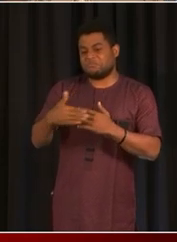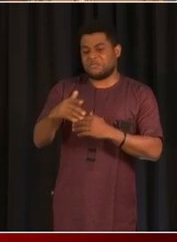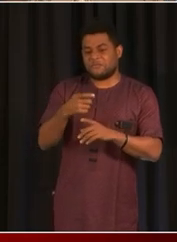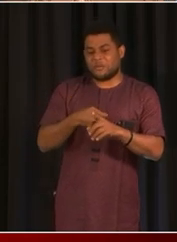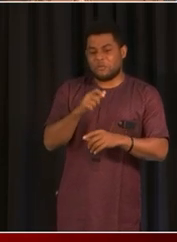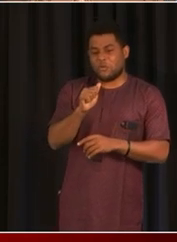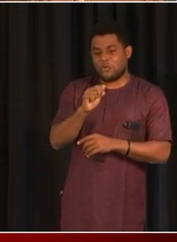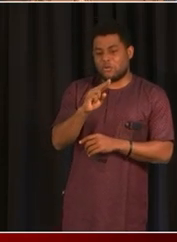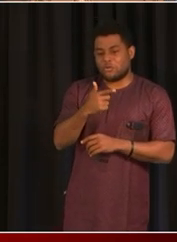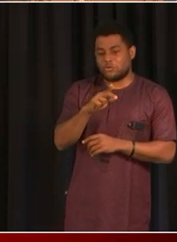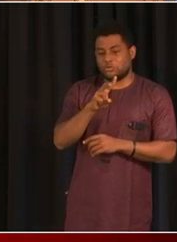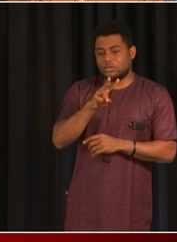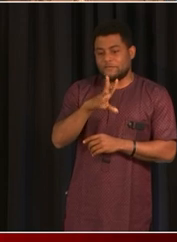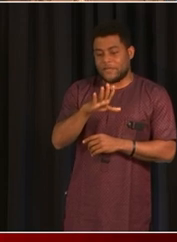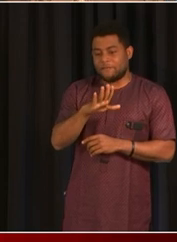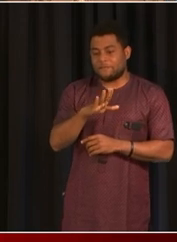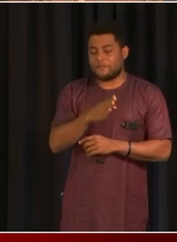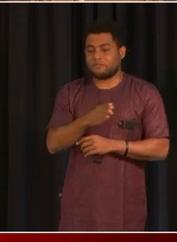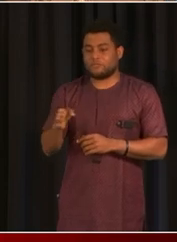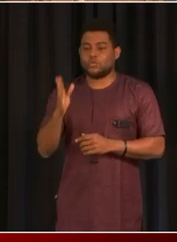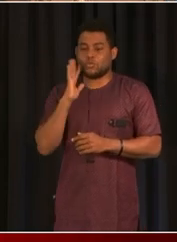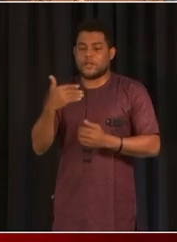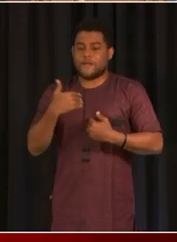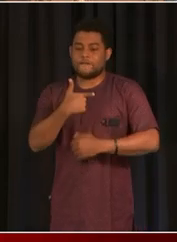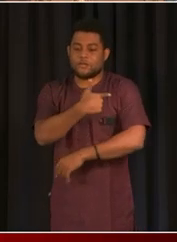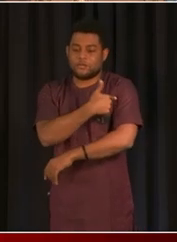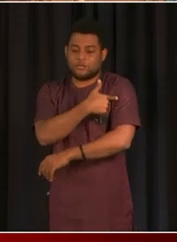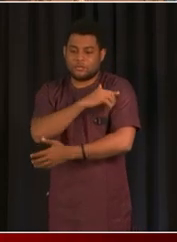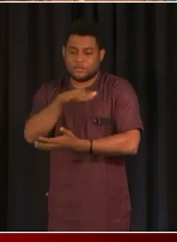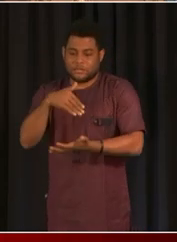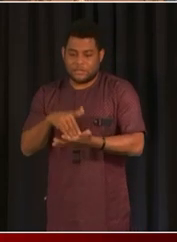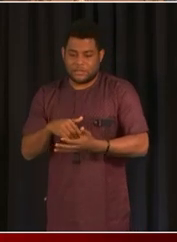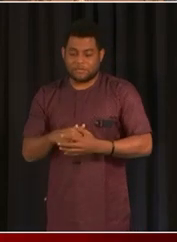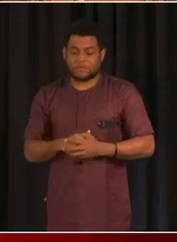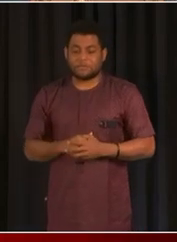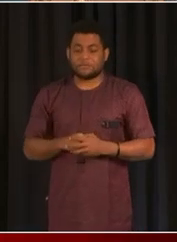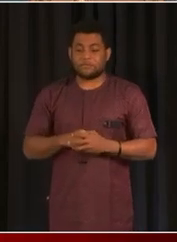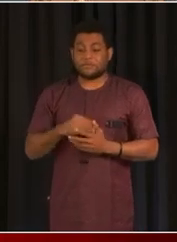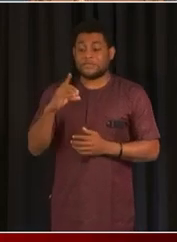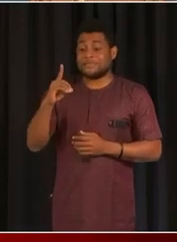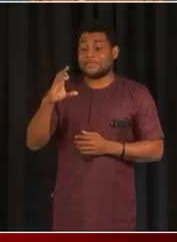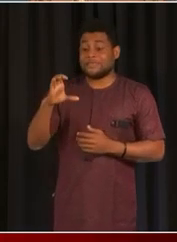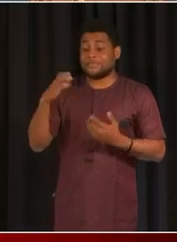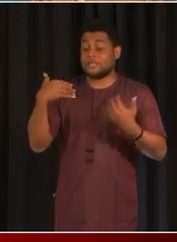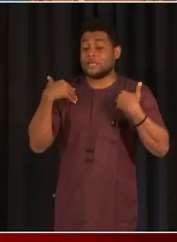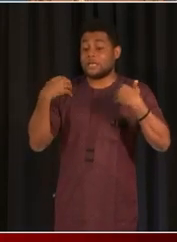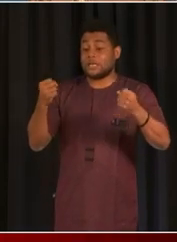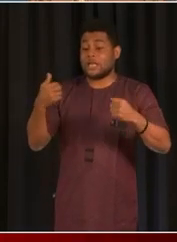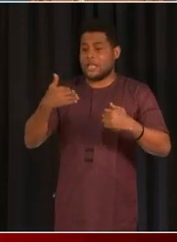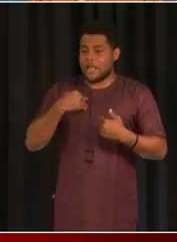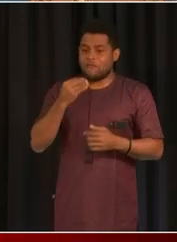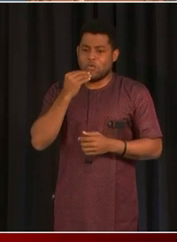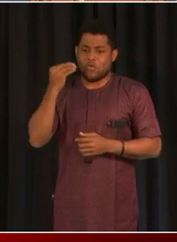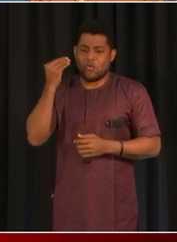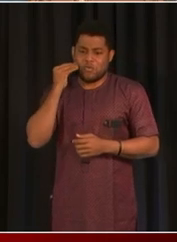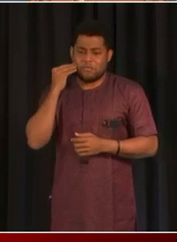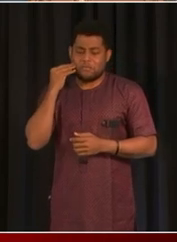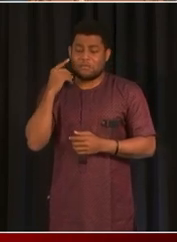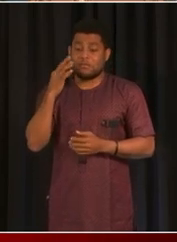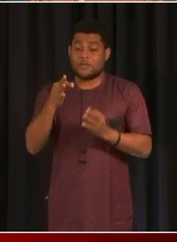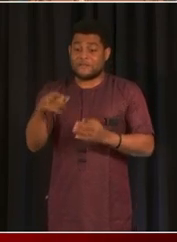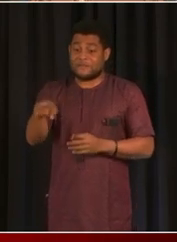also heard that DC Health has offered at-home vaccinations for people who need